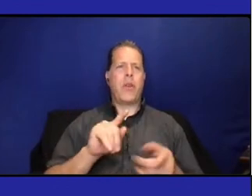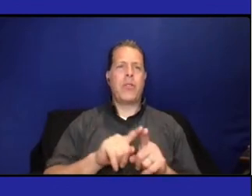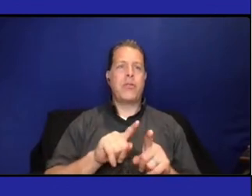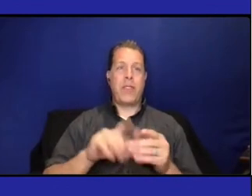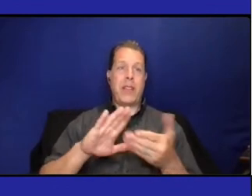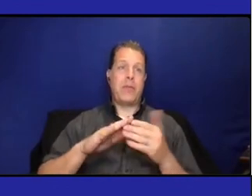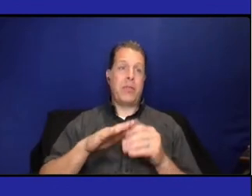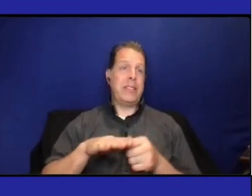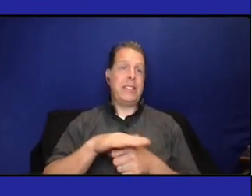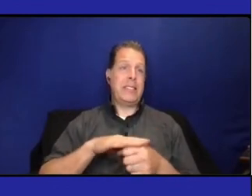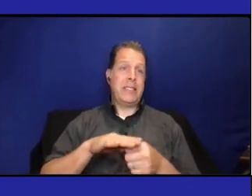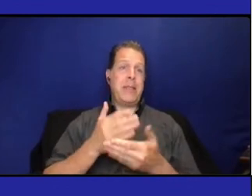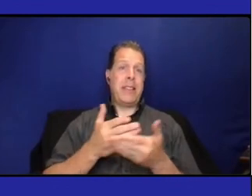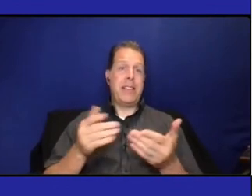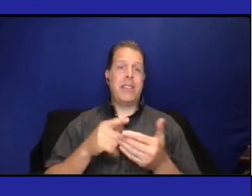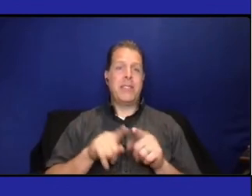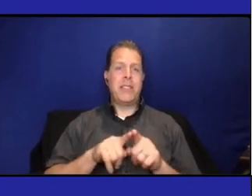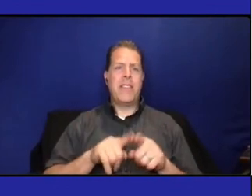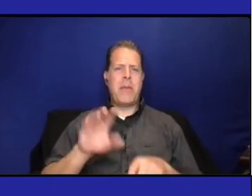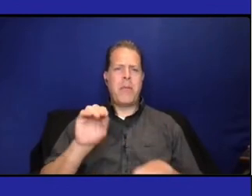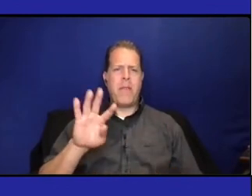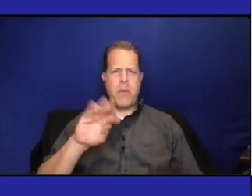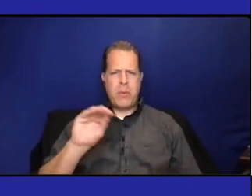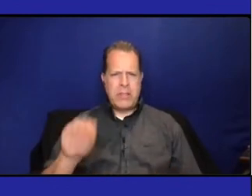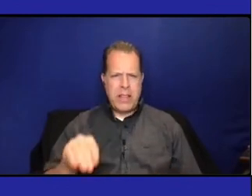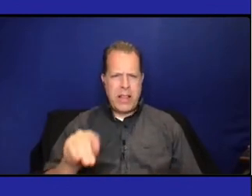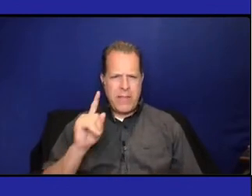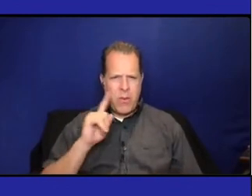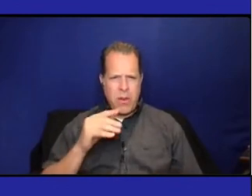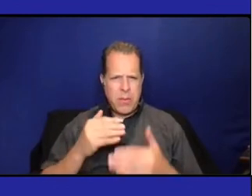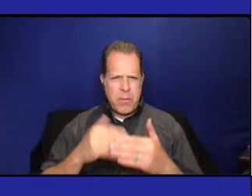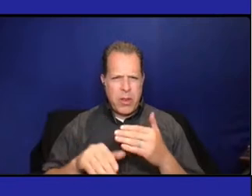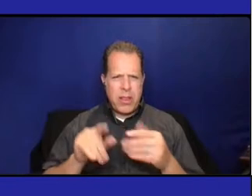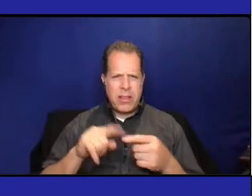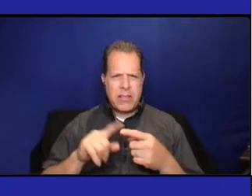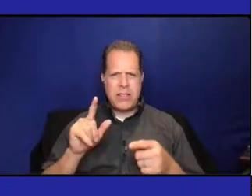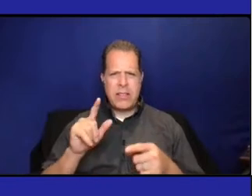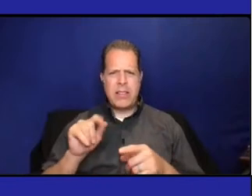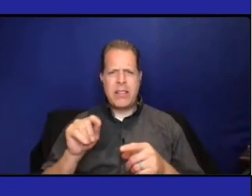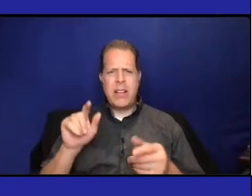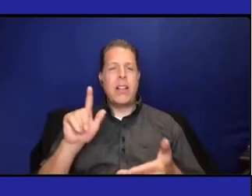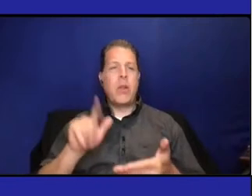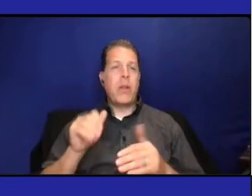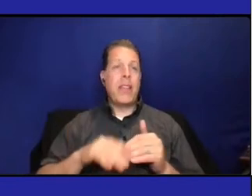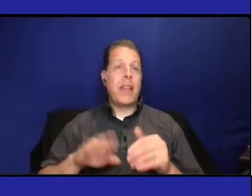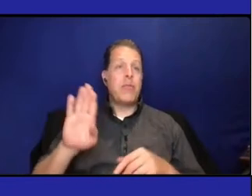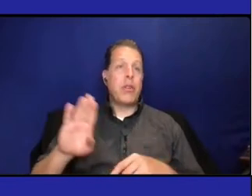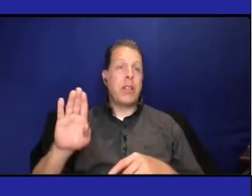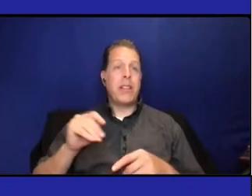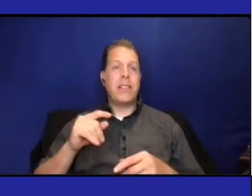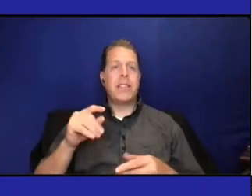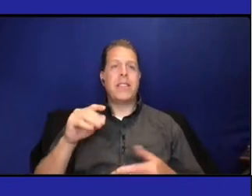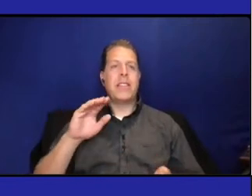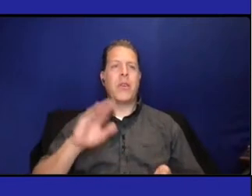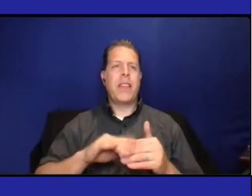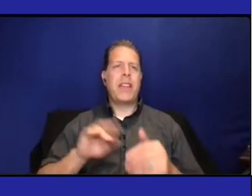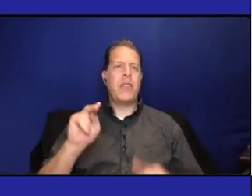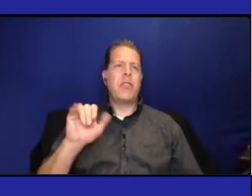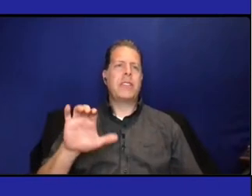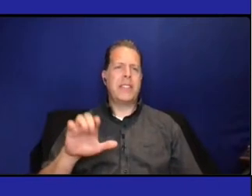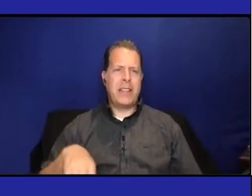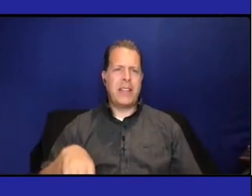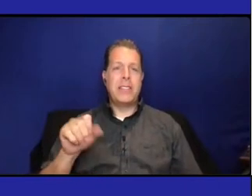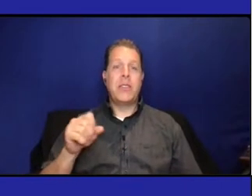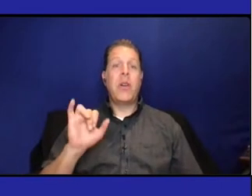rate of preterm births is 5.4%, which is lower than the rate in Brooklyn, lower than the rate of 8.7% in New York City. So this